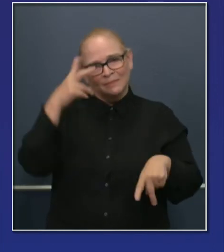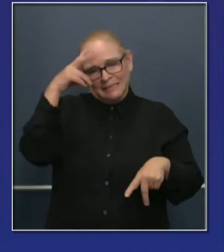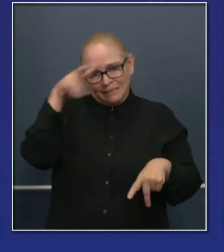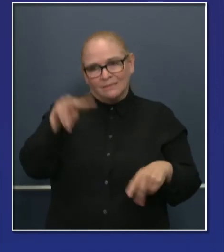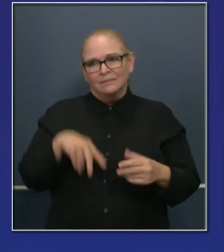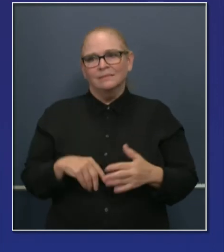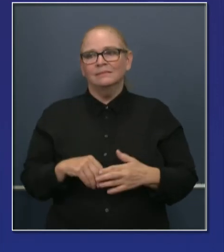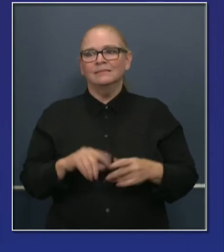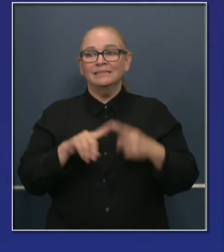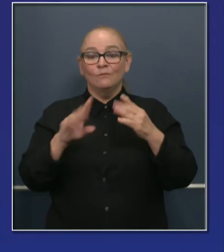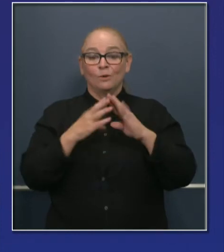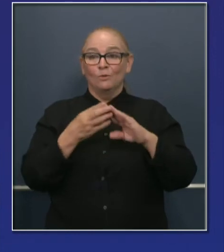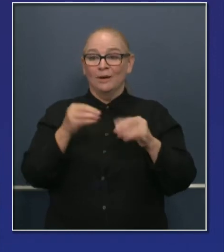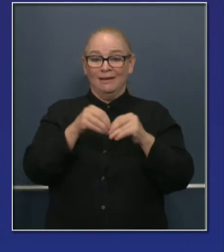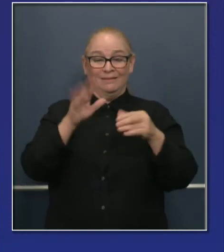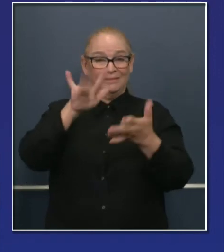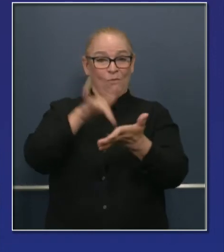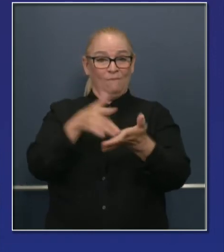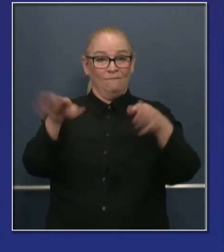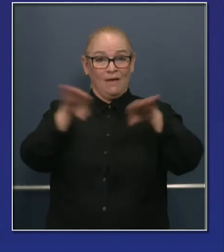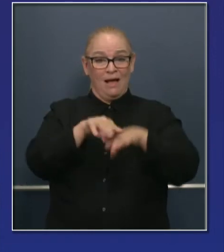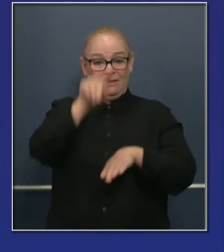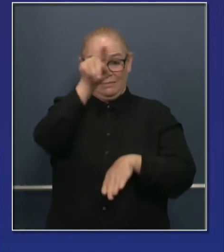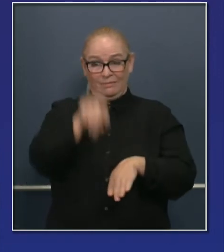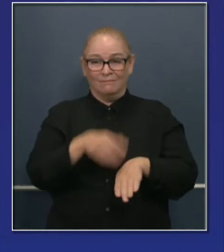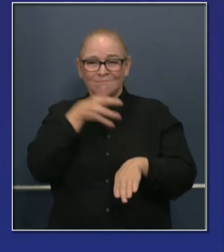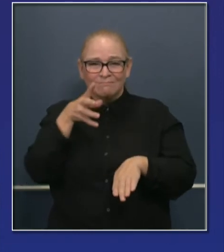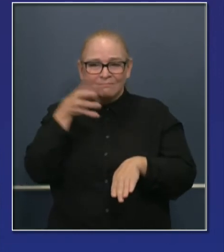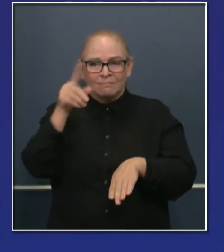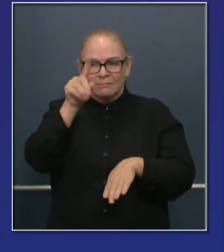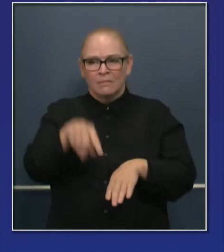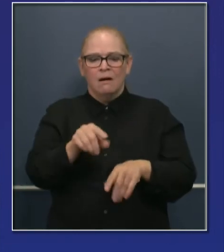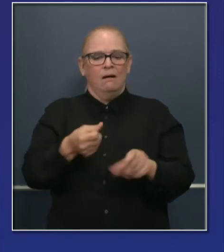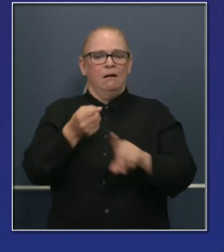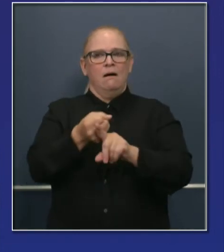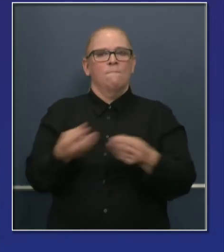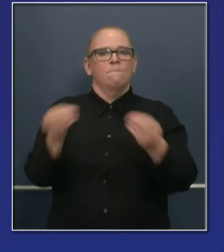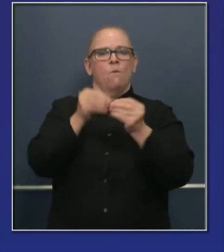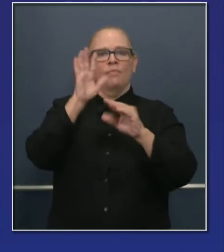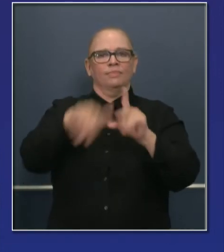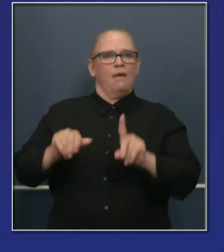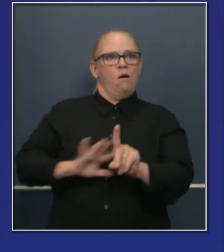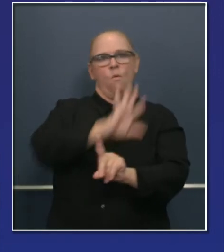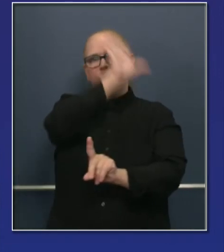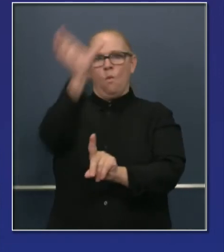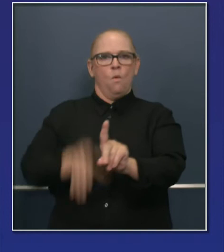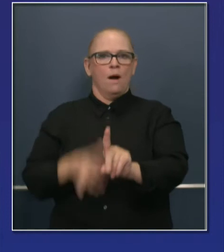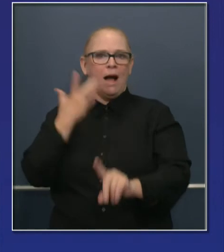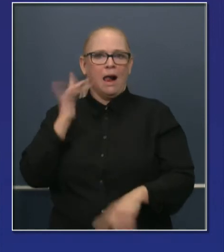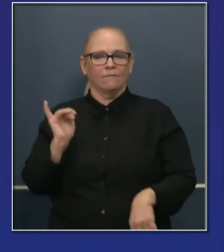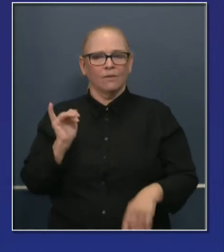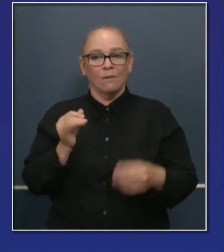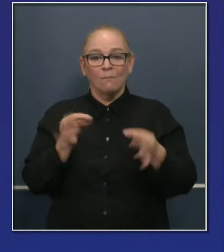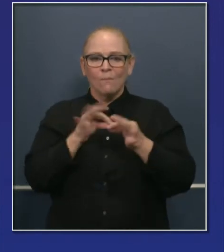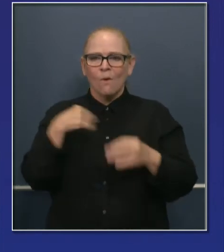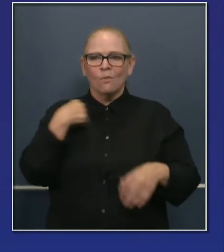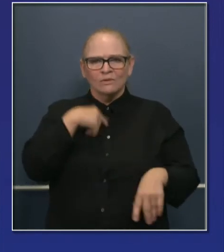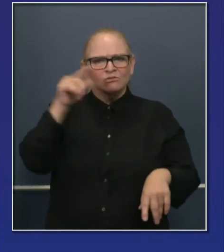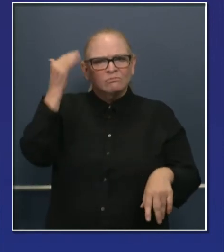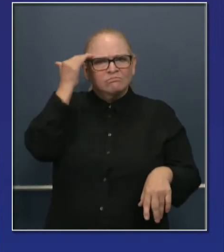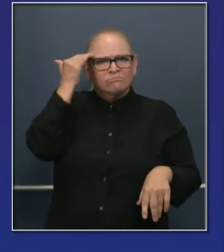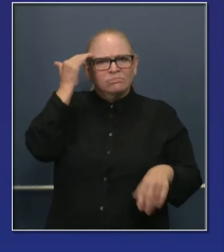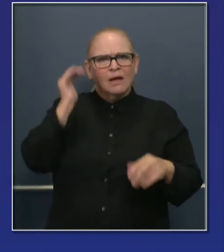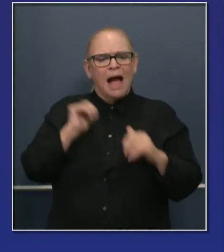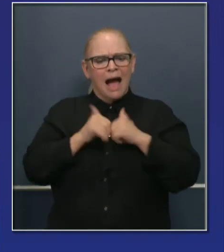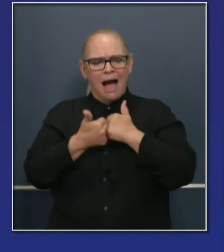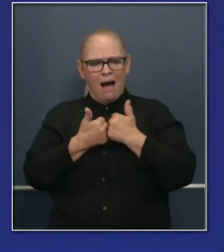Valley. And so when we talk about the Central Valley, I hope we can really paint a picture in terms of our consciousness of how impactful